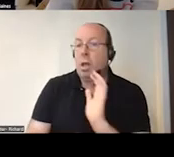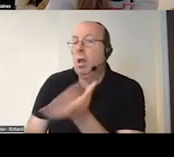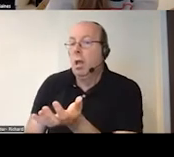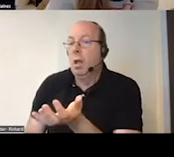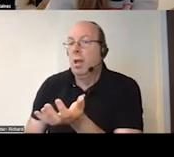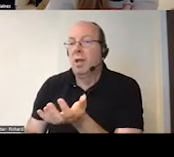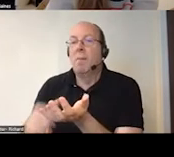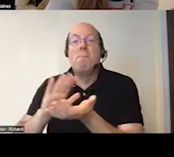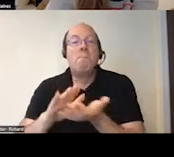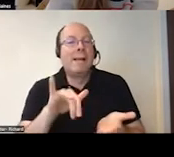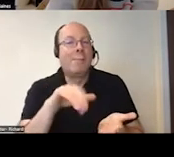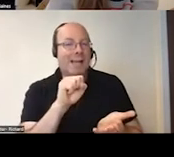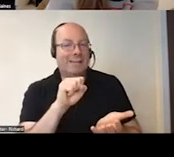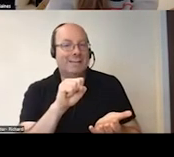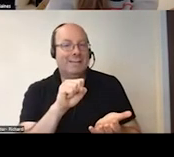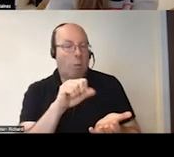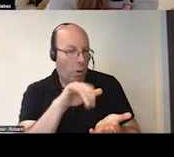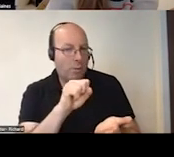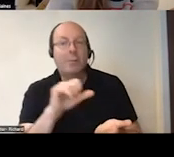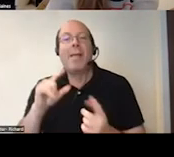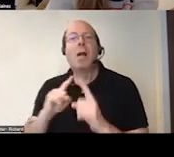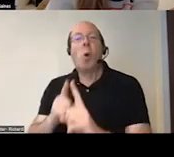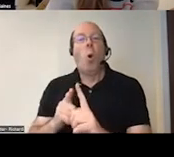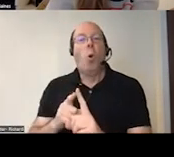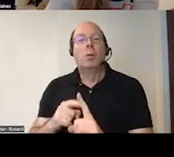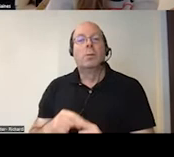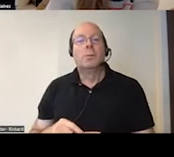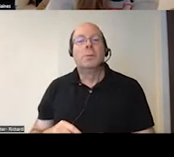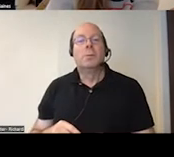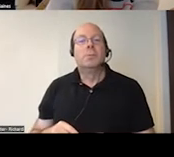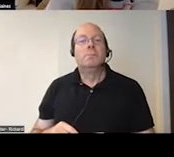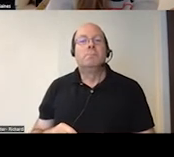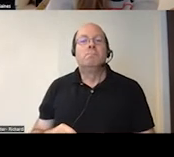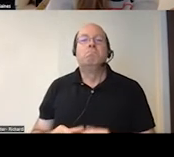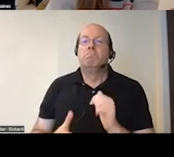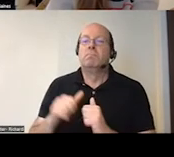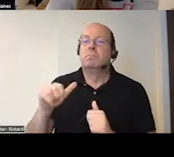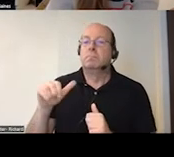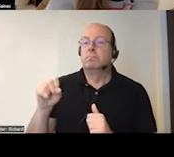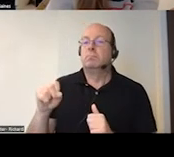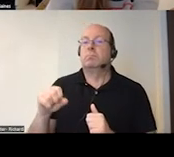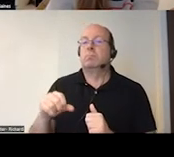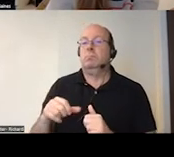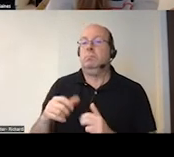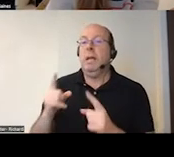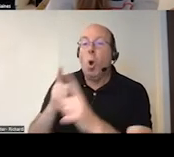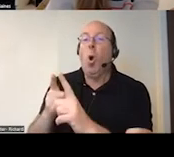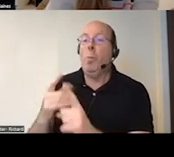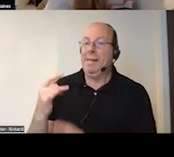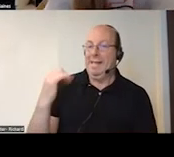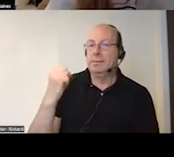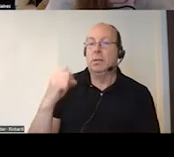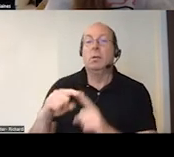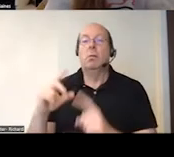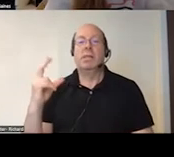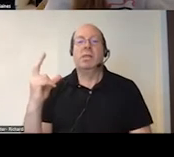obviously the desired answer to many of our questions all the time, but getting no is a great opportunity to just kind of dig in and say, okay,